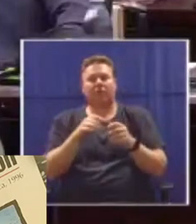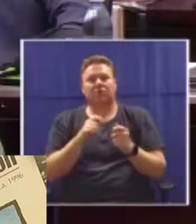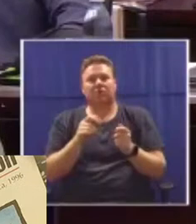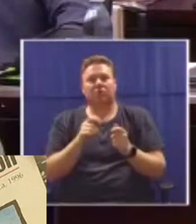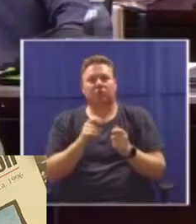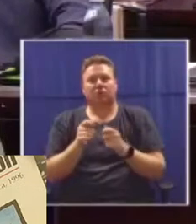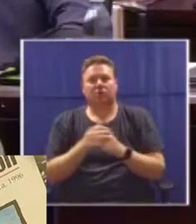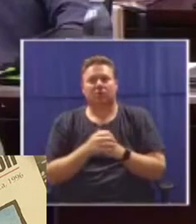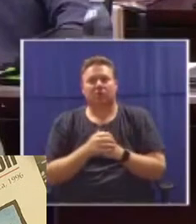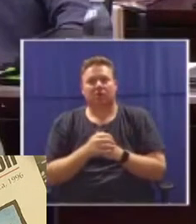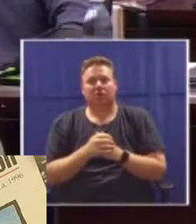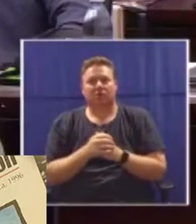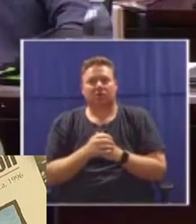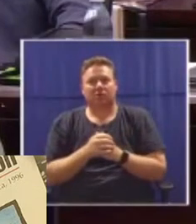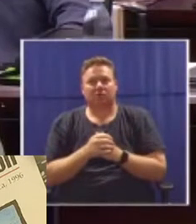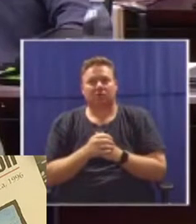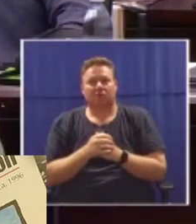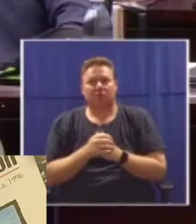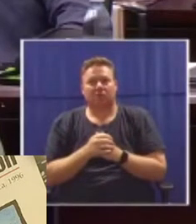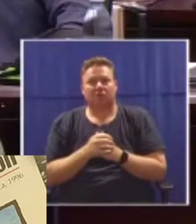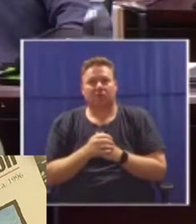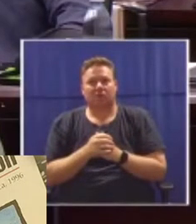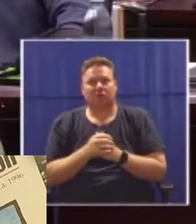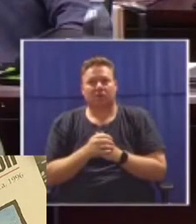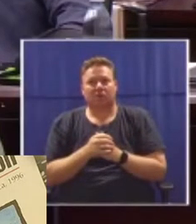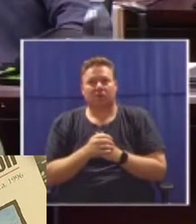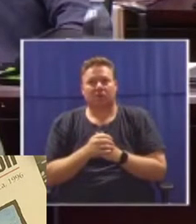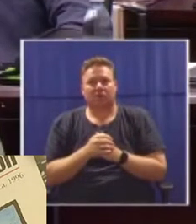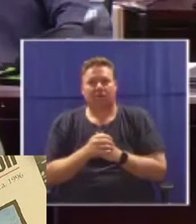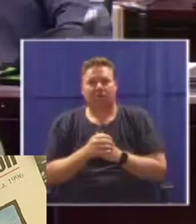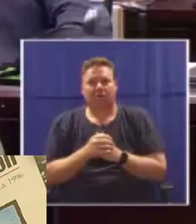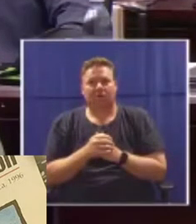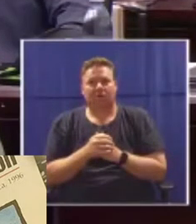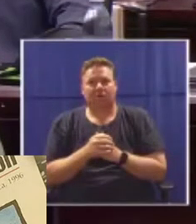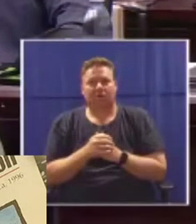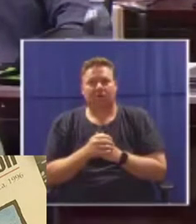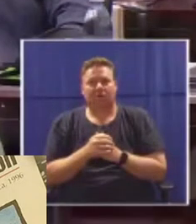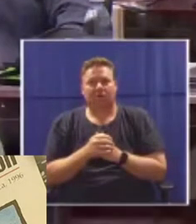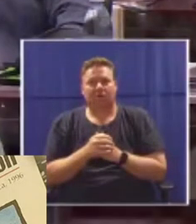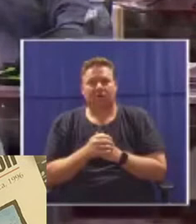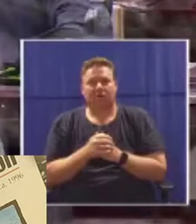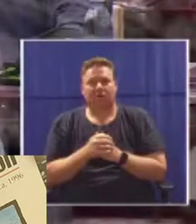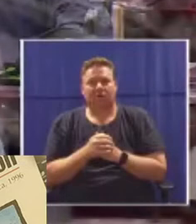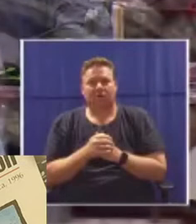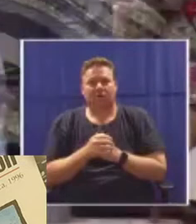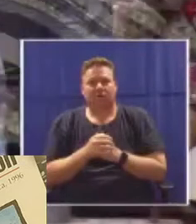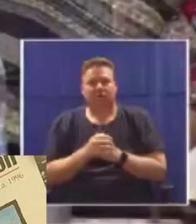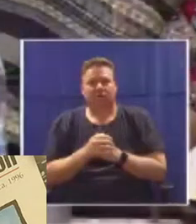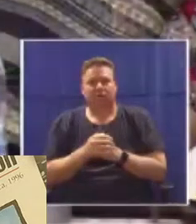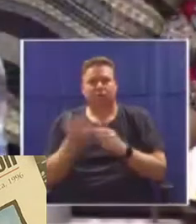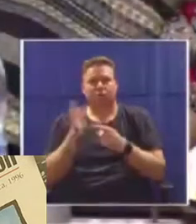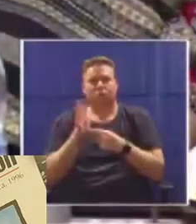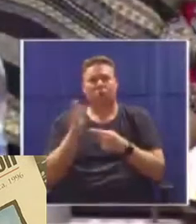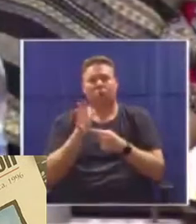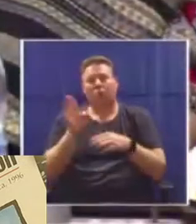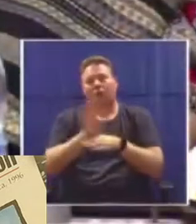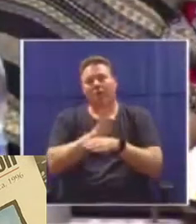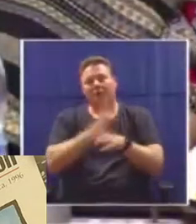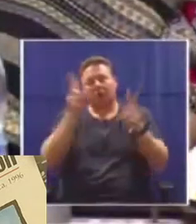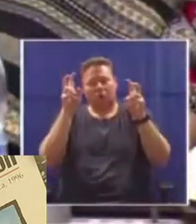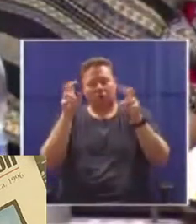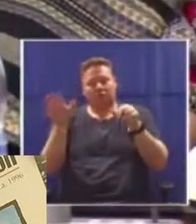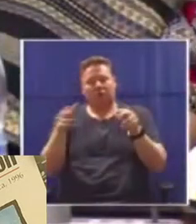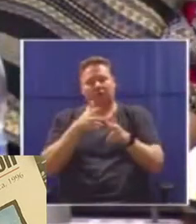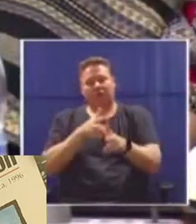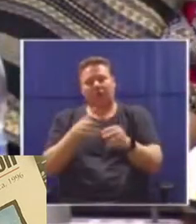hearings and amendment made after these hearings further highlights the contextual nature of the bill. The